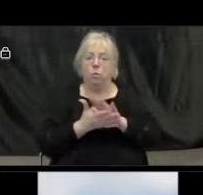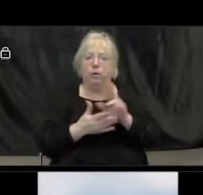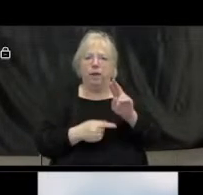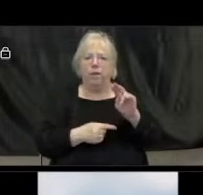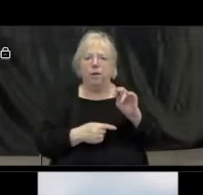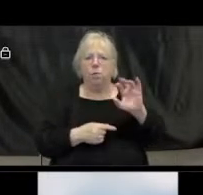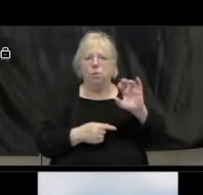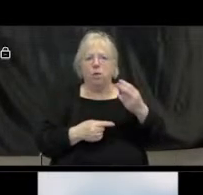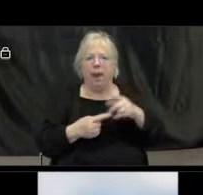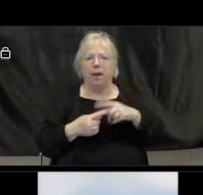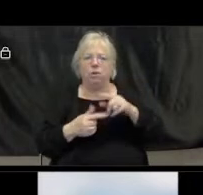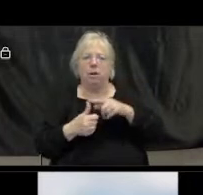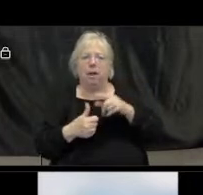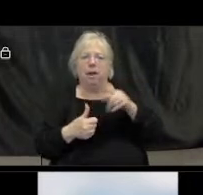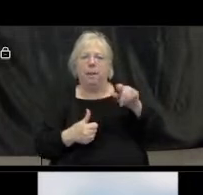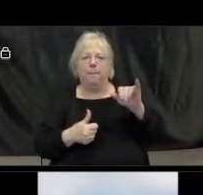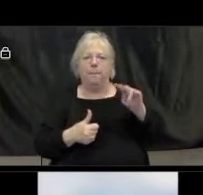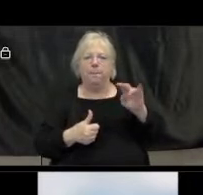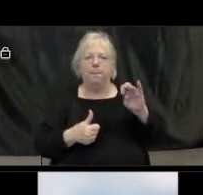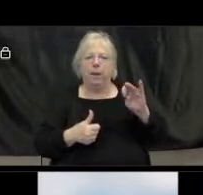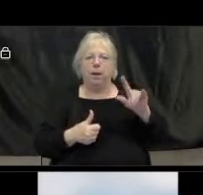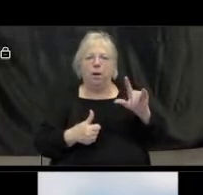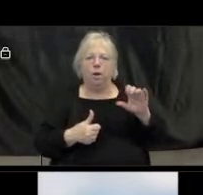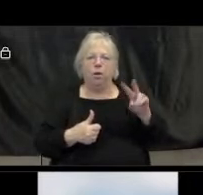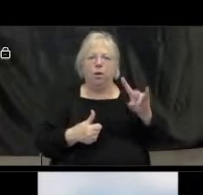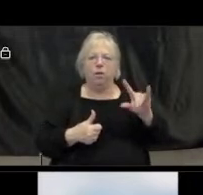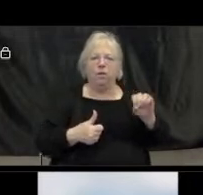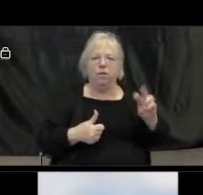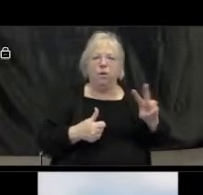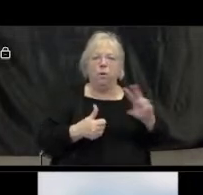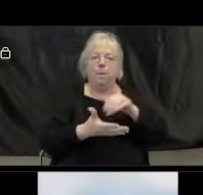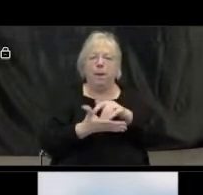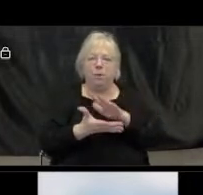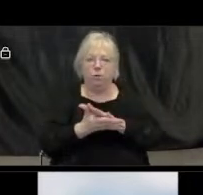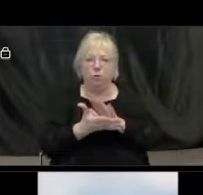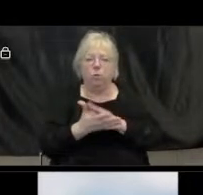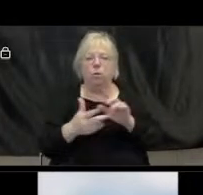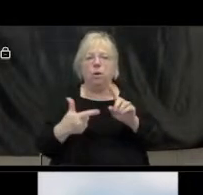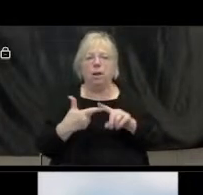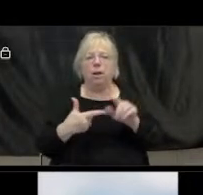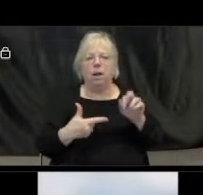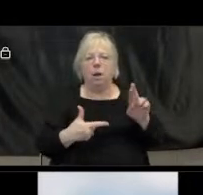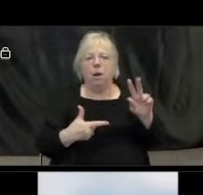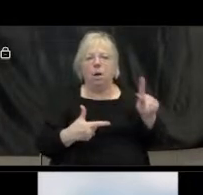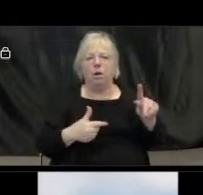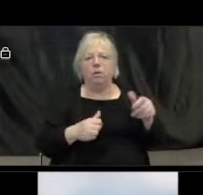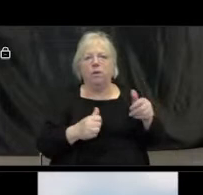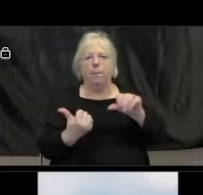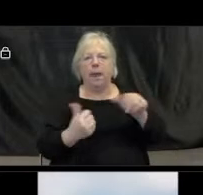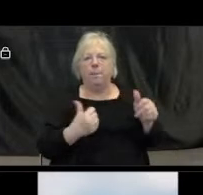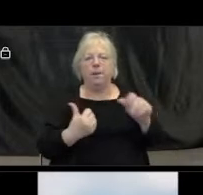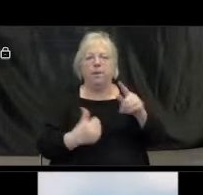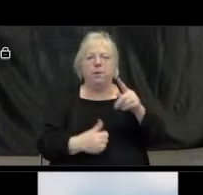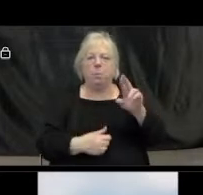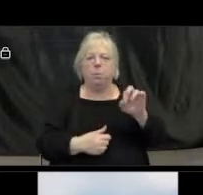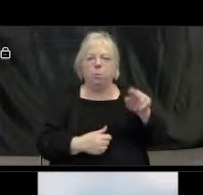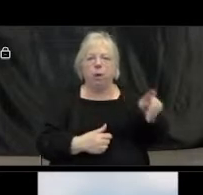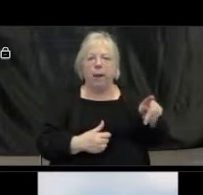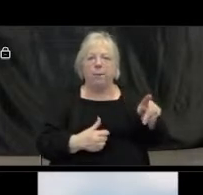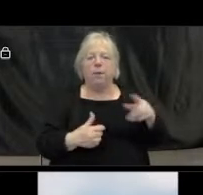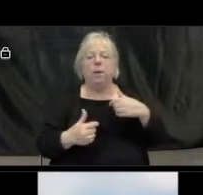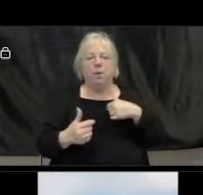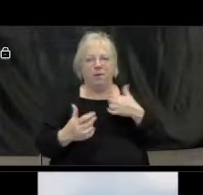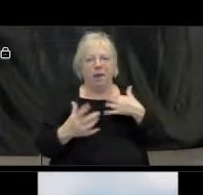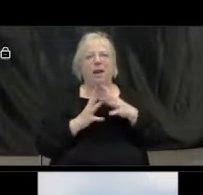Pinnacle View Middle School, and we have the Arkansas Baptist Prep. We have a lot